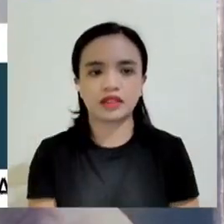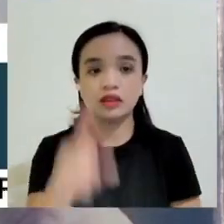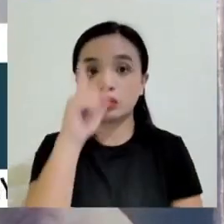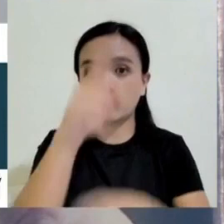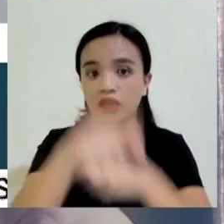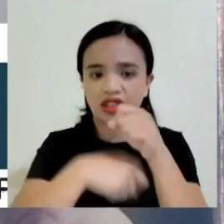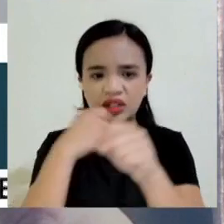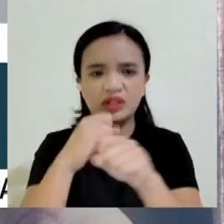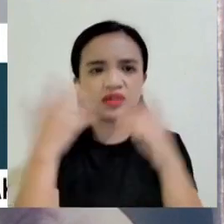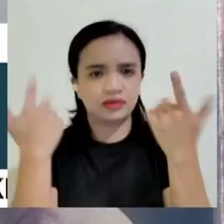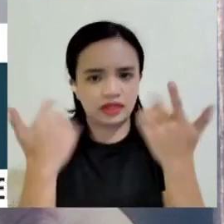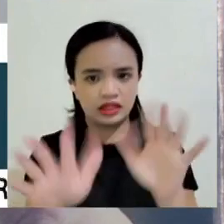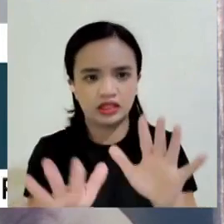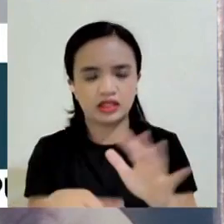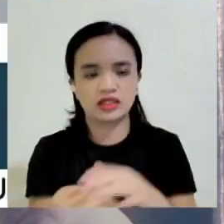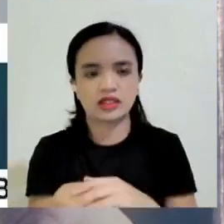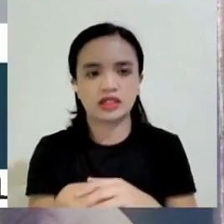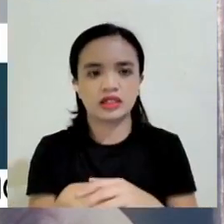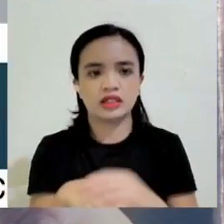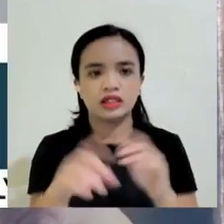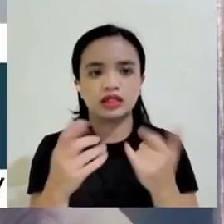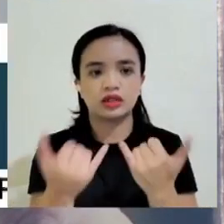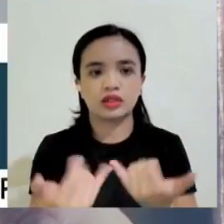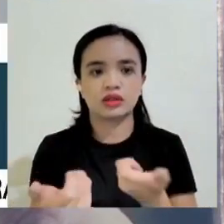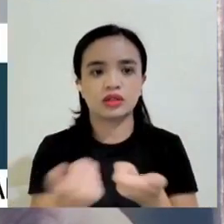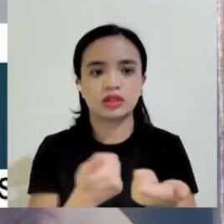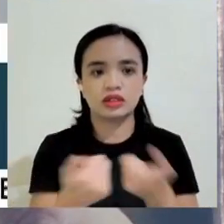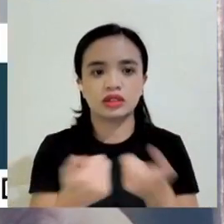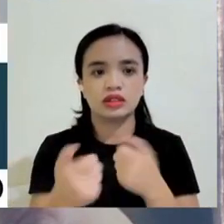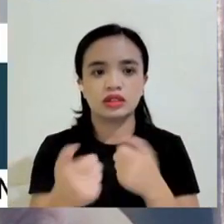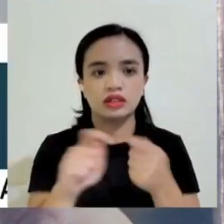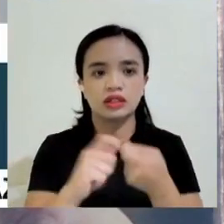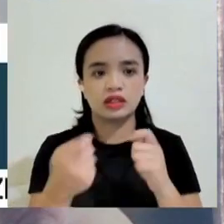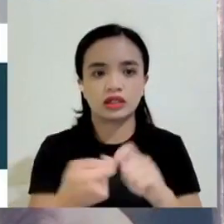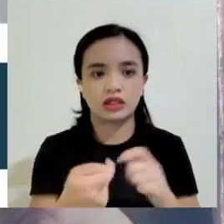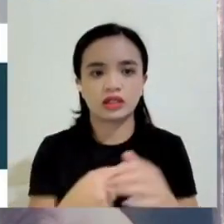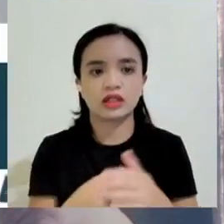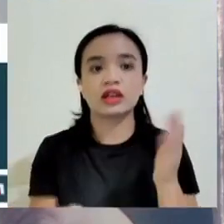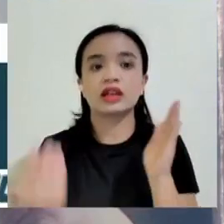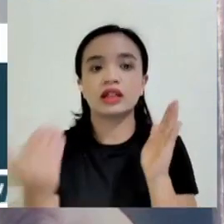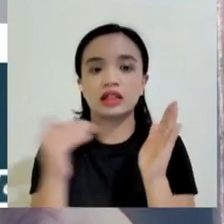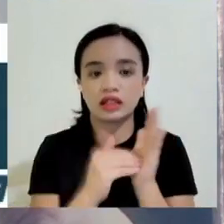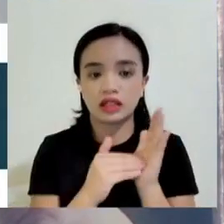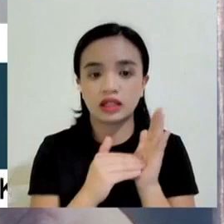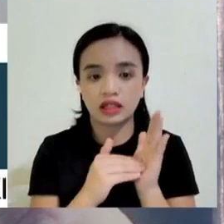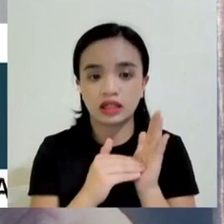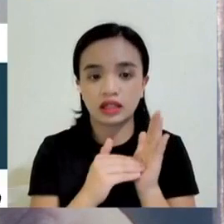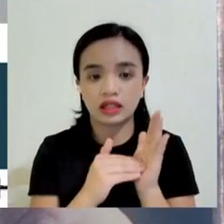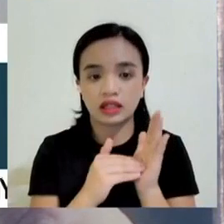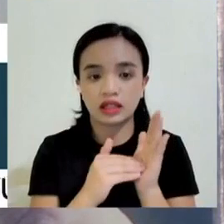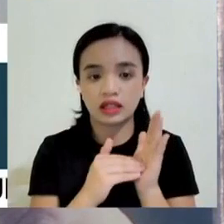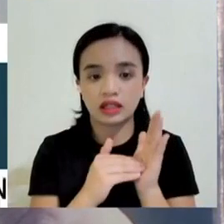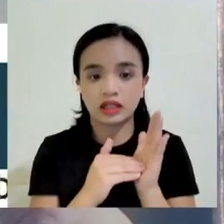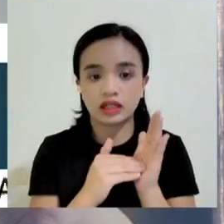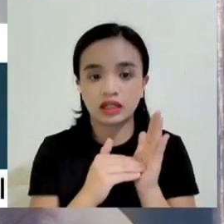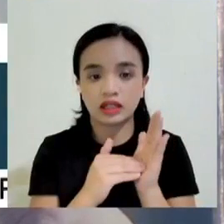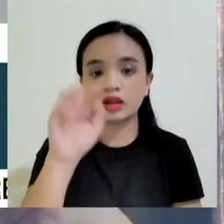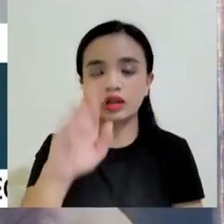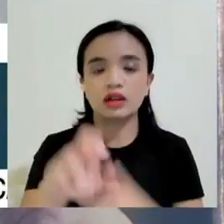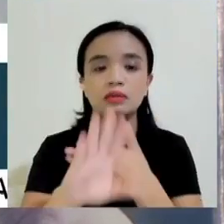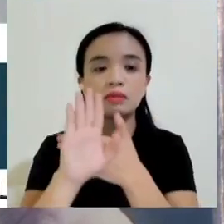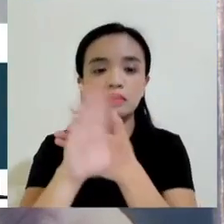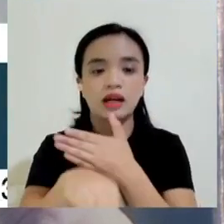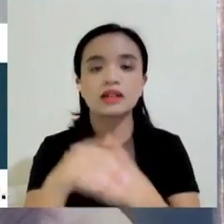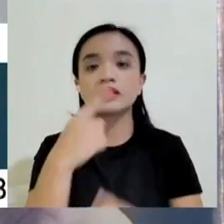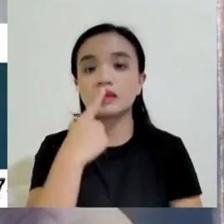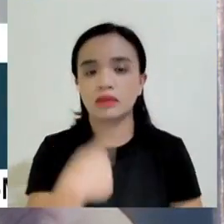term of this current administration. And again, the OTR has come back to us and said that we have now changed it. We are